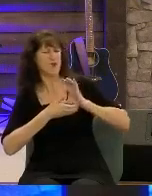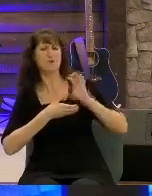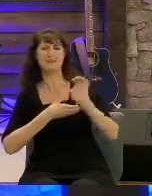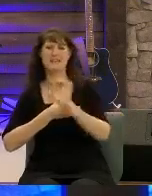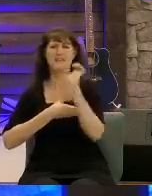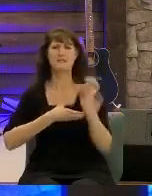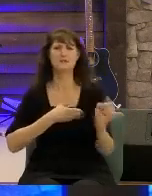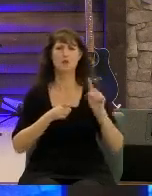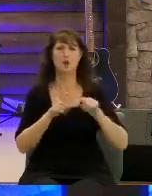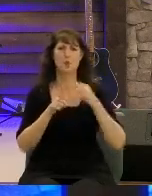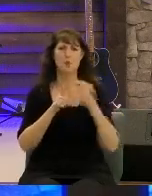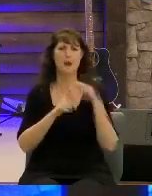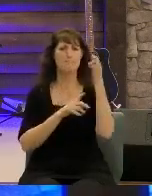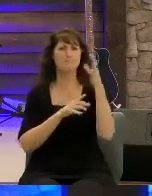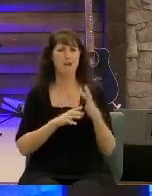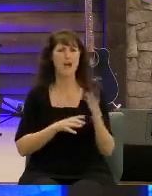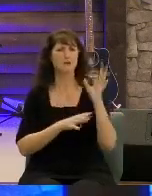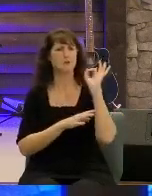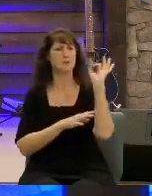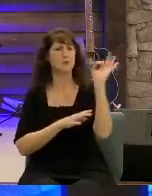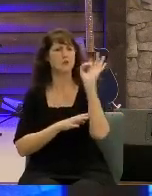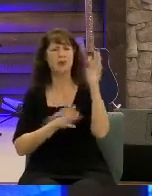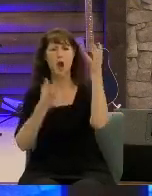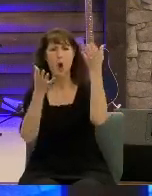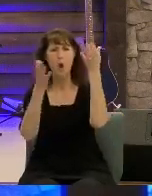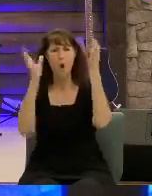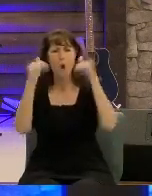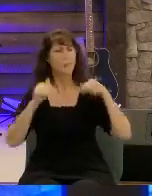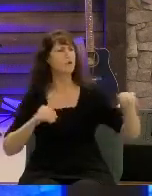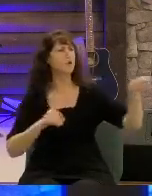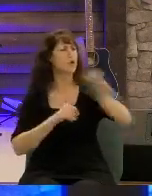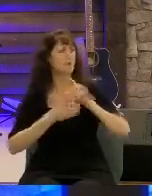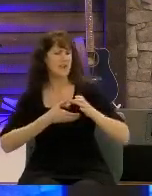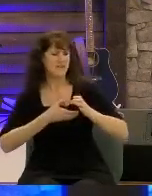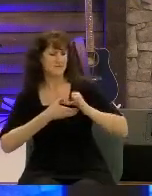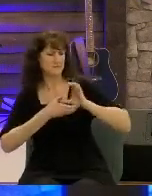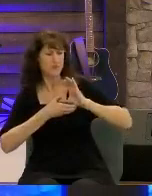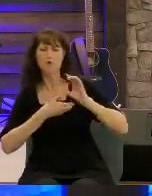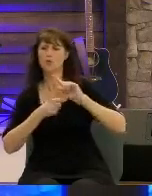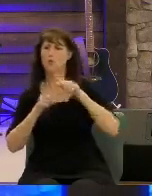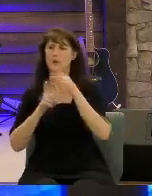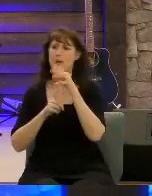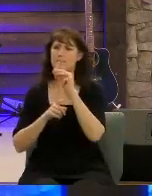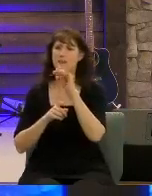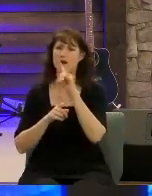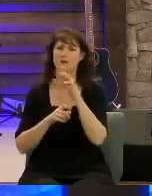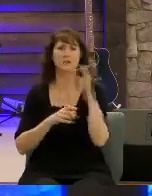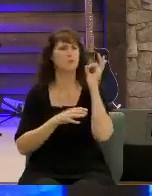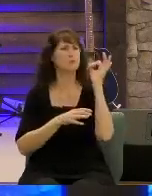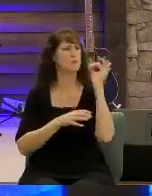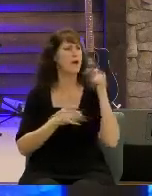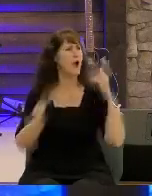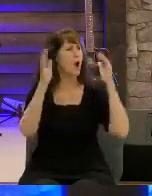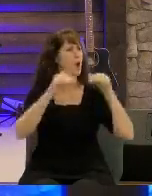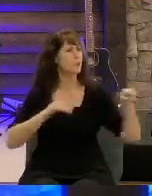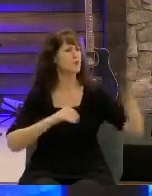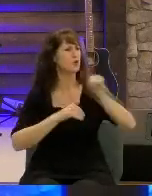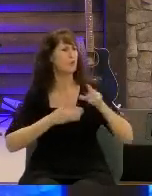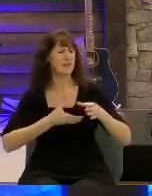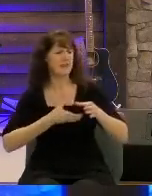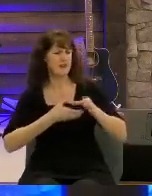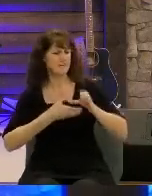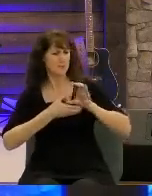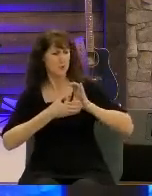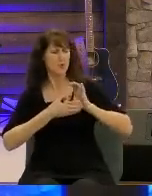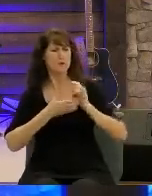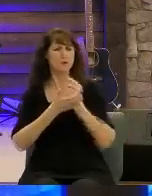our pastor is preaching. I hope you'll be infused the following week when Monty Monteith is speaking. I hope you'll be infused the following week